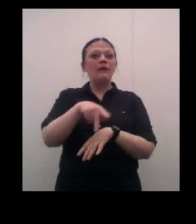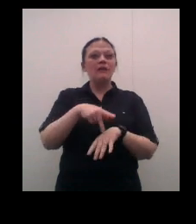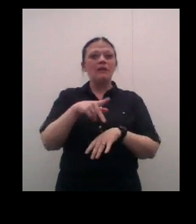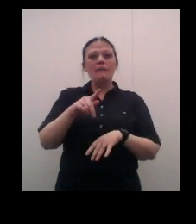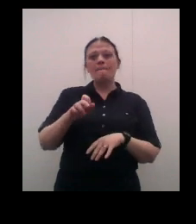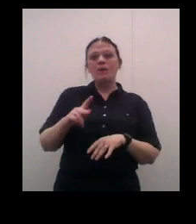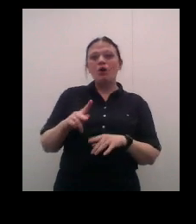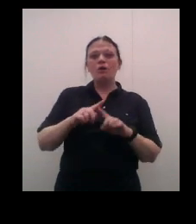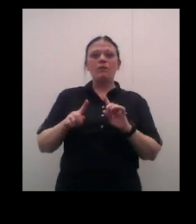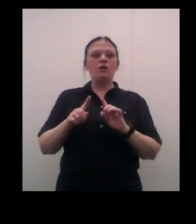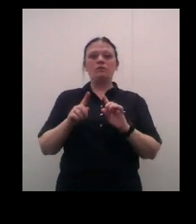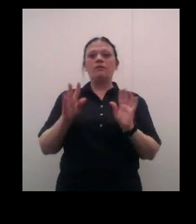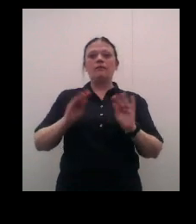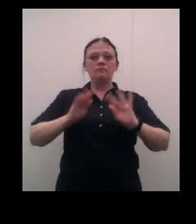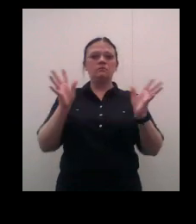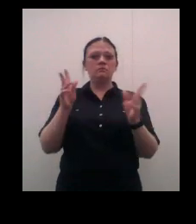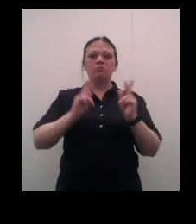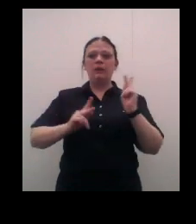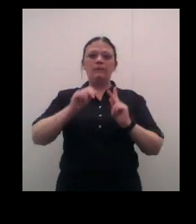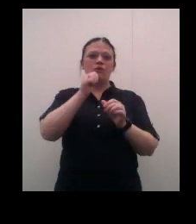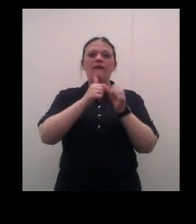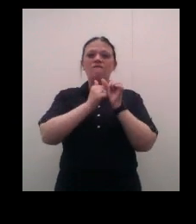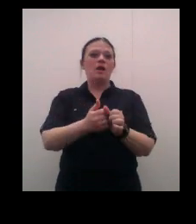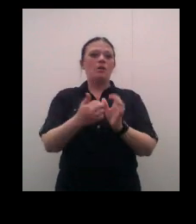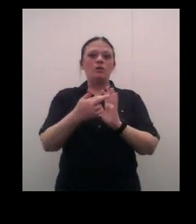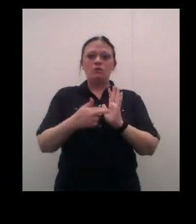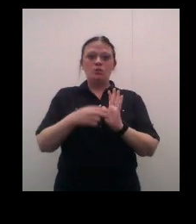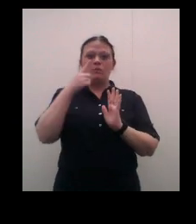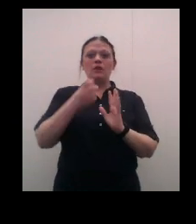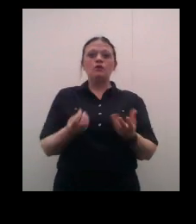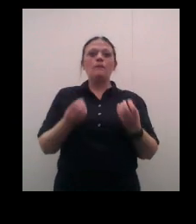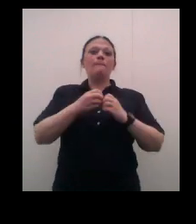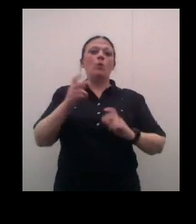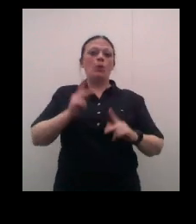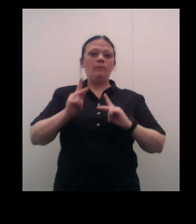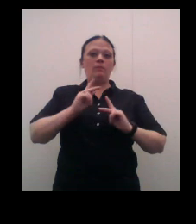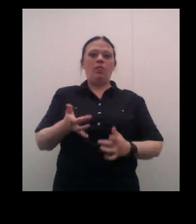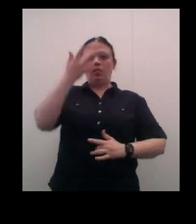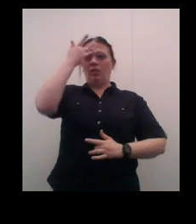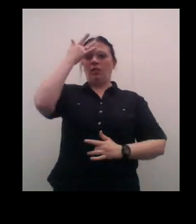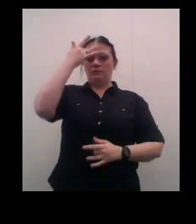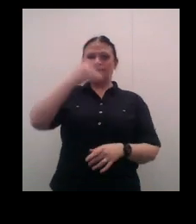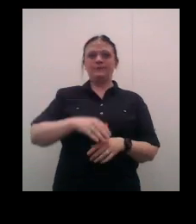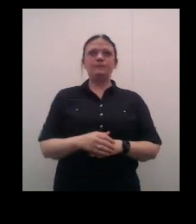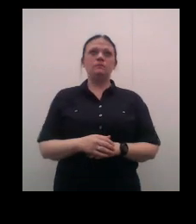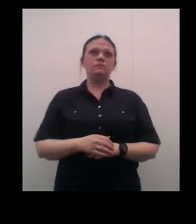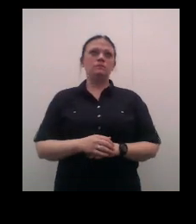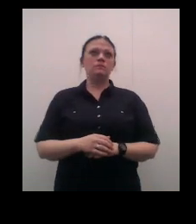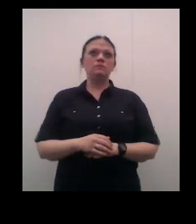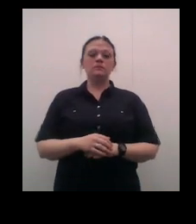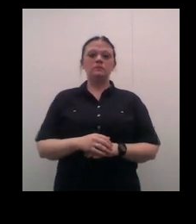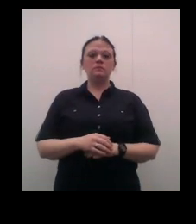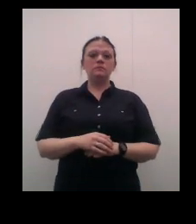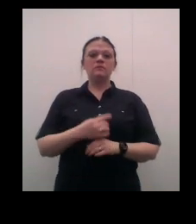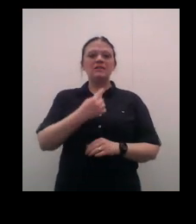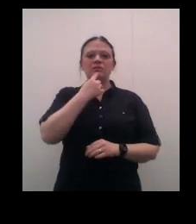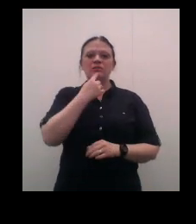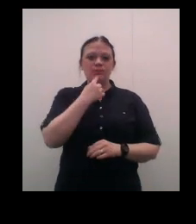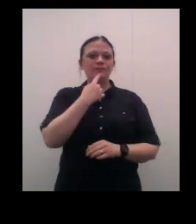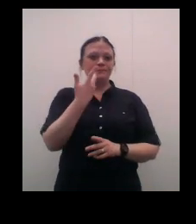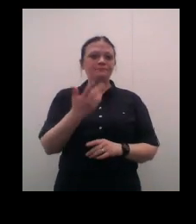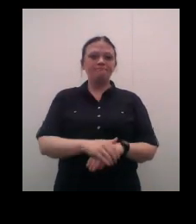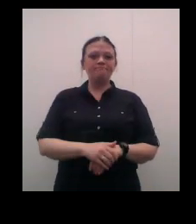apparent that people are not following the guidelines because more people are getting sick. And it's disappointing to